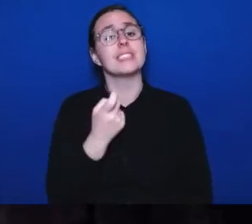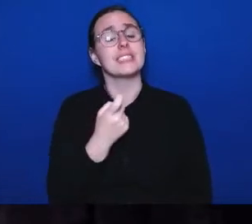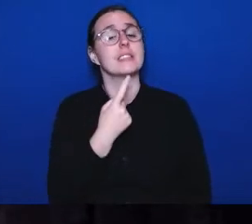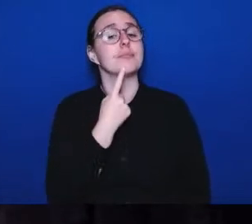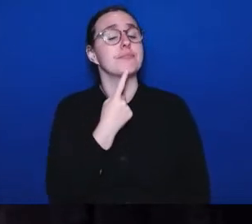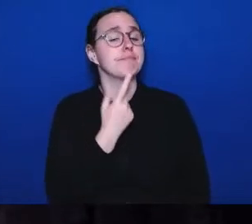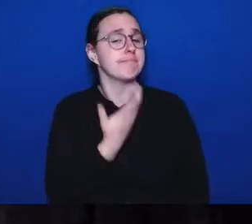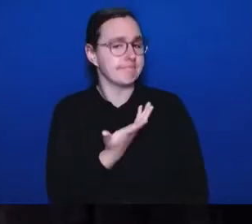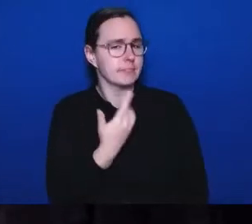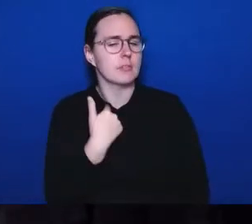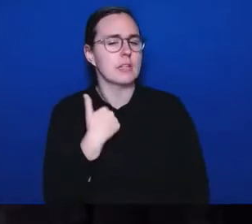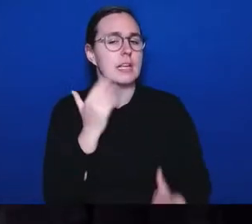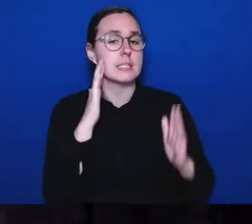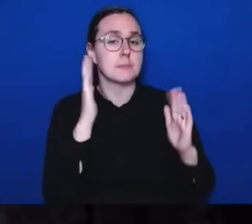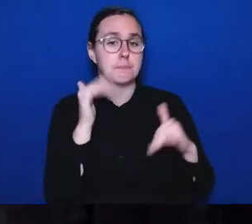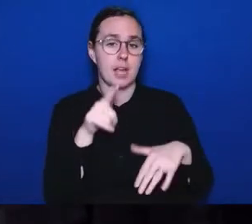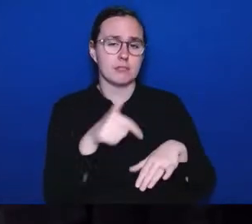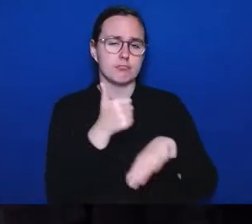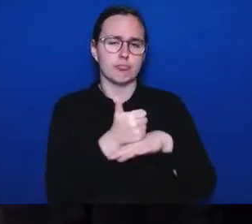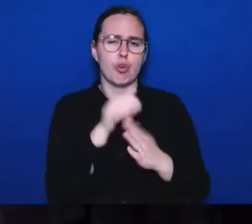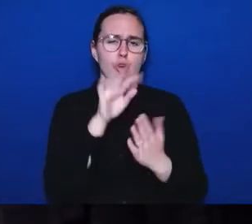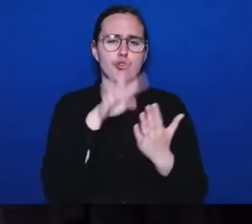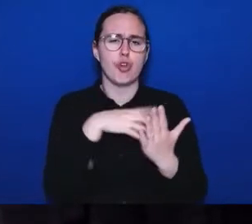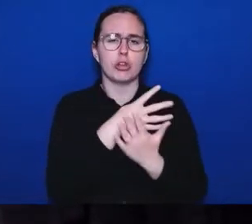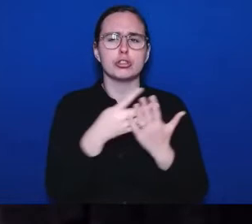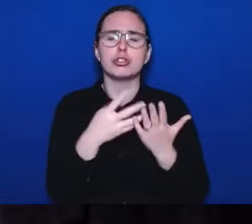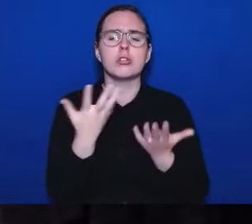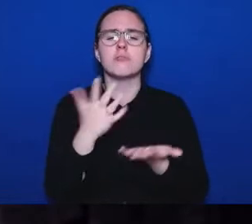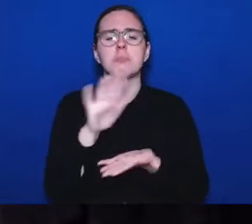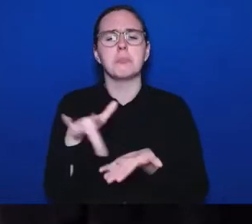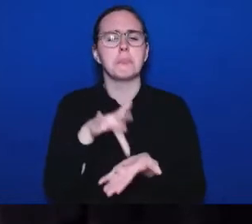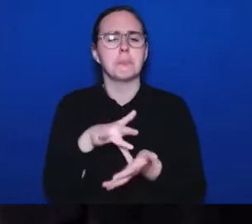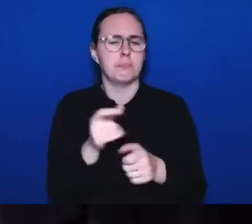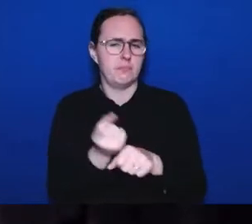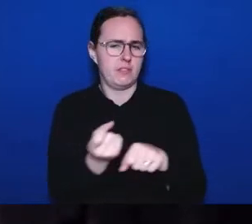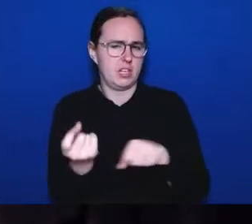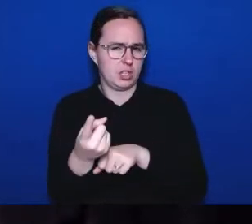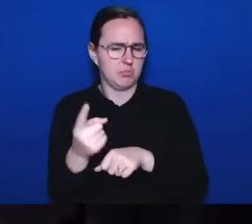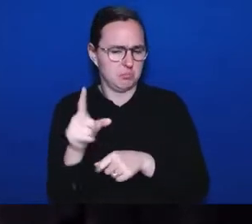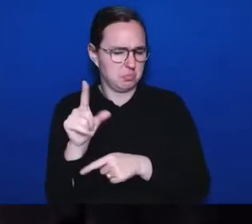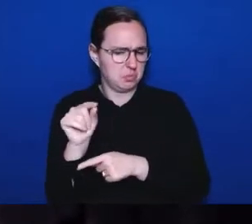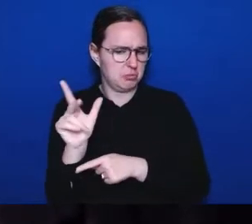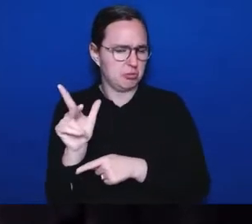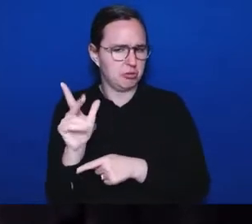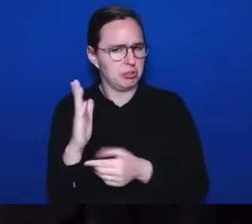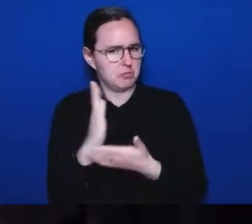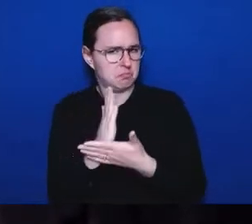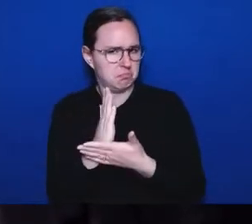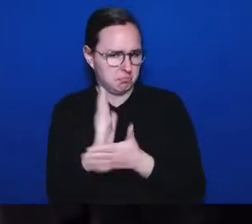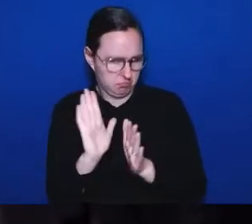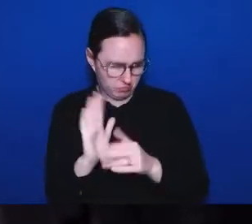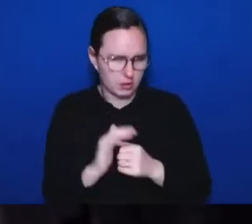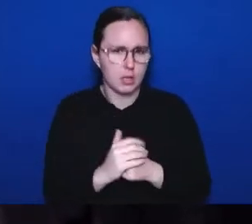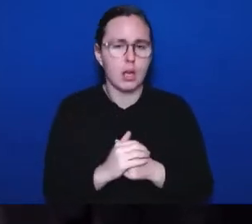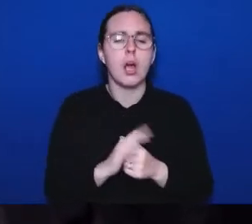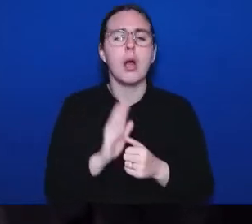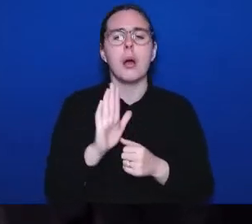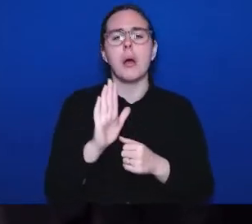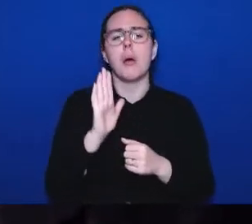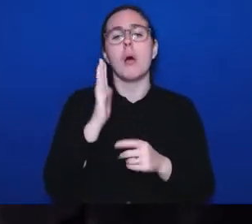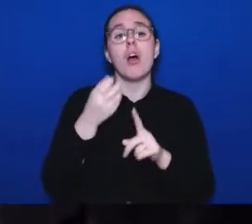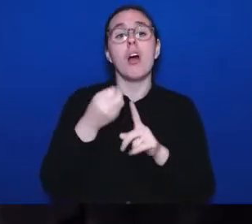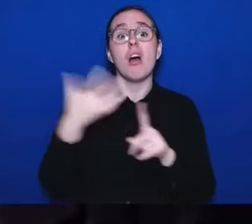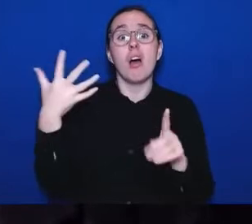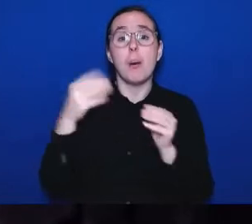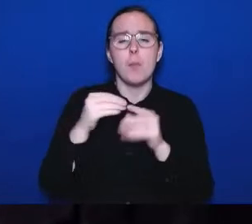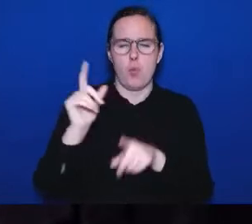these extraordinary changes. And obviously, that takes some time. We have such systems in place now. But obviously,